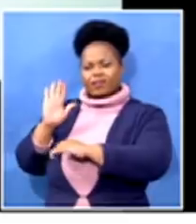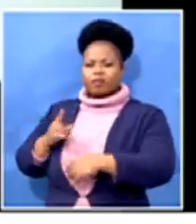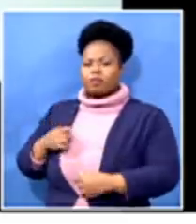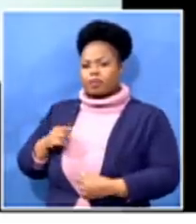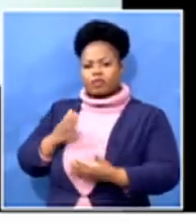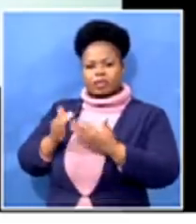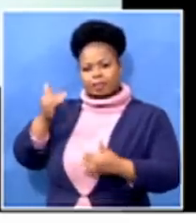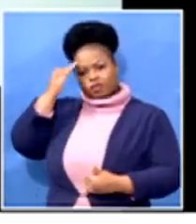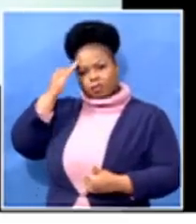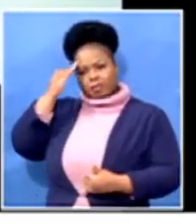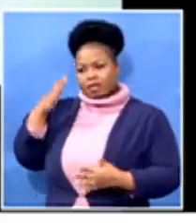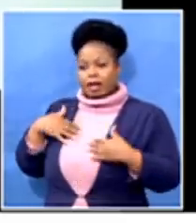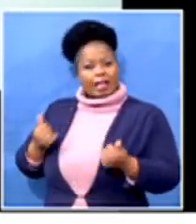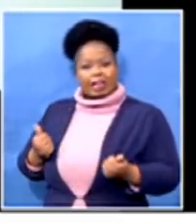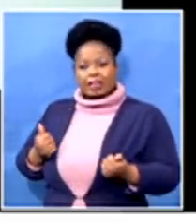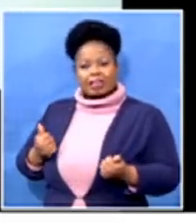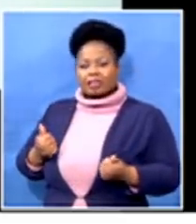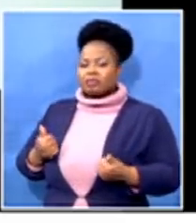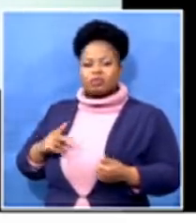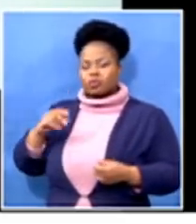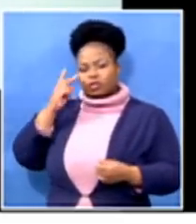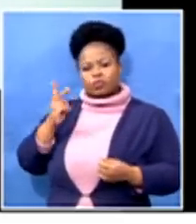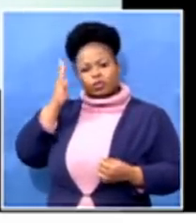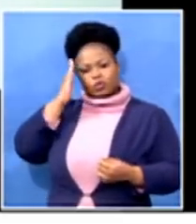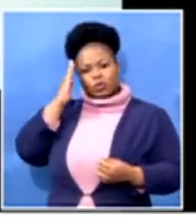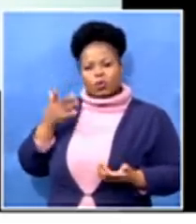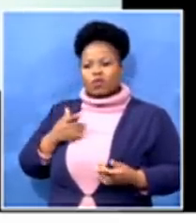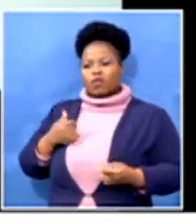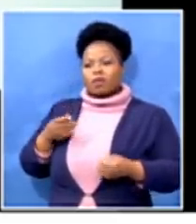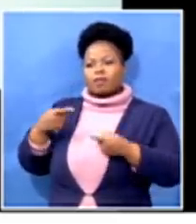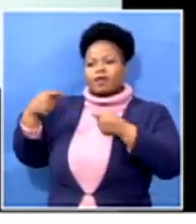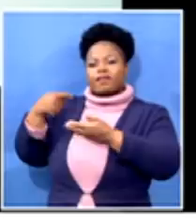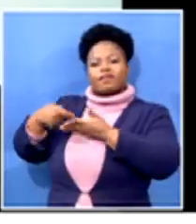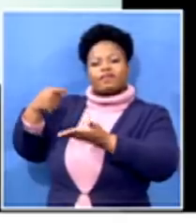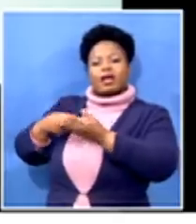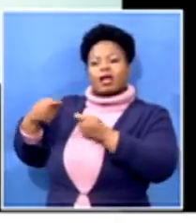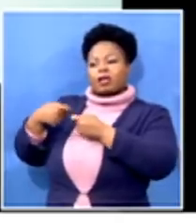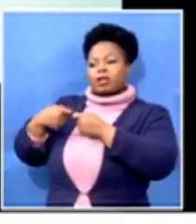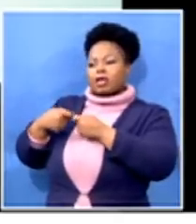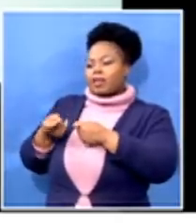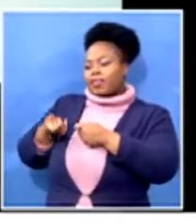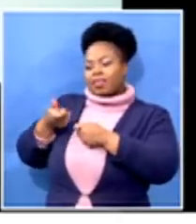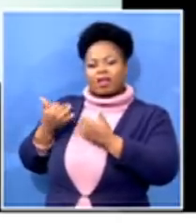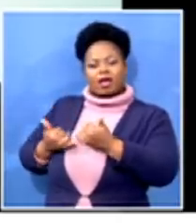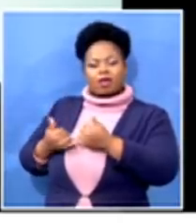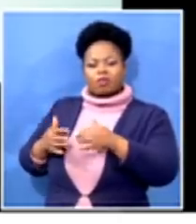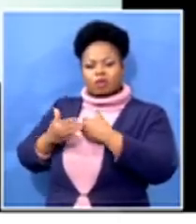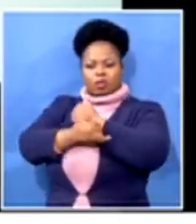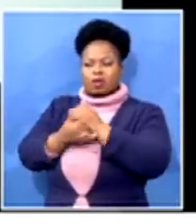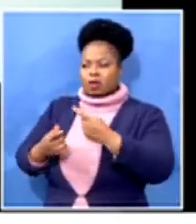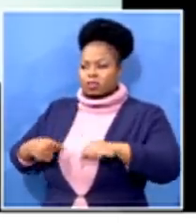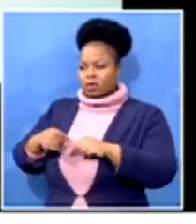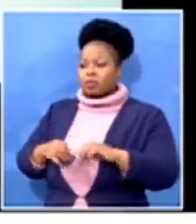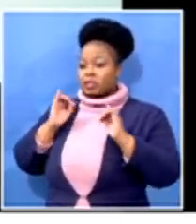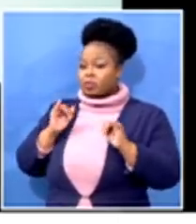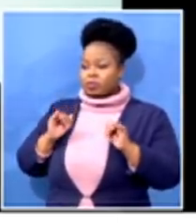know that mental health does not get an equitable share of the funds for healthcare in our country. So it would be a disaster